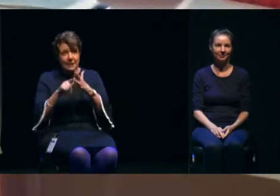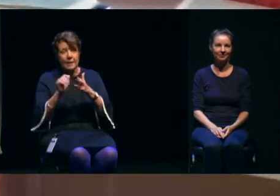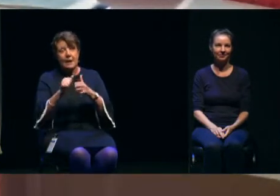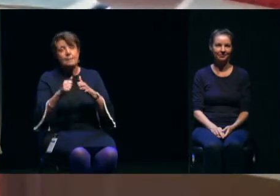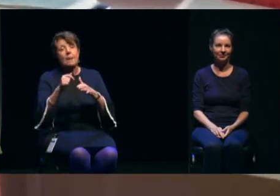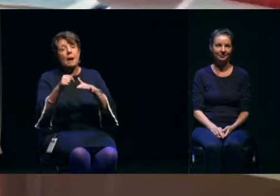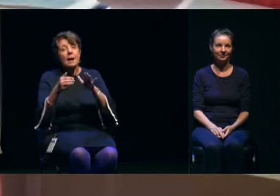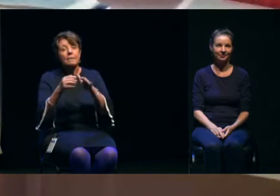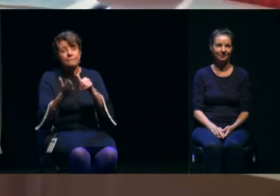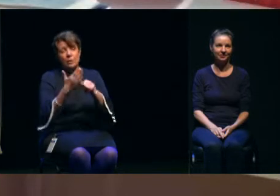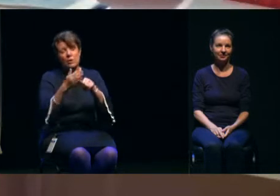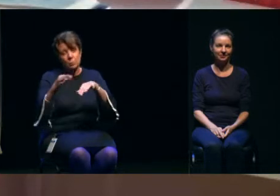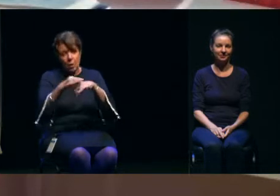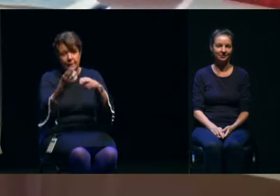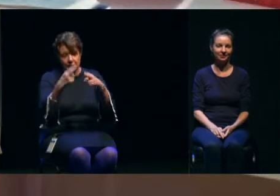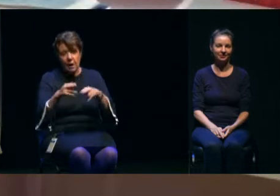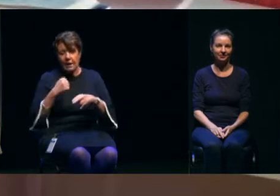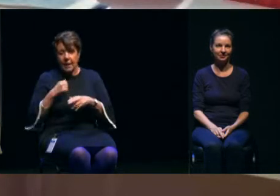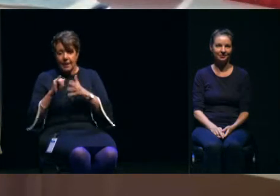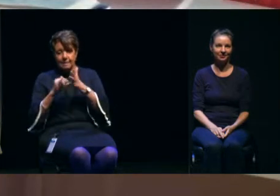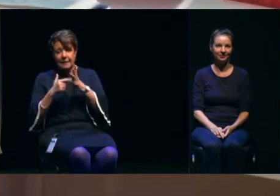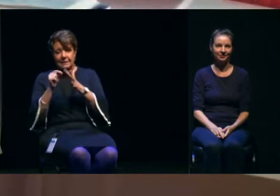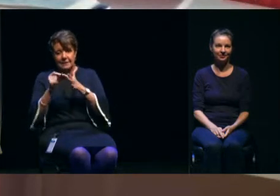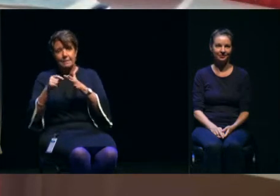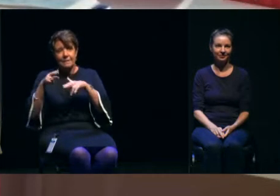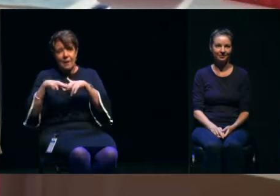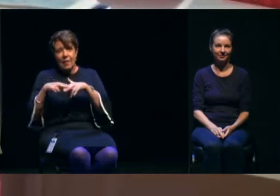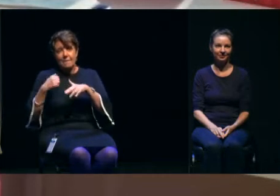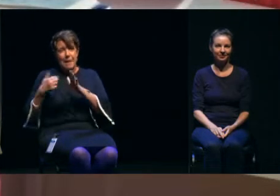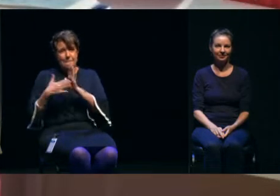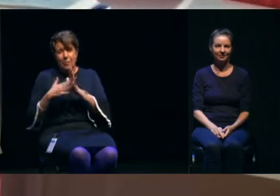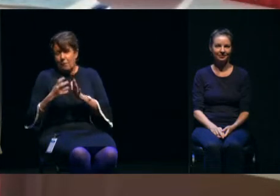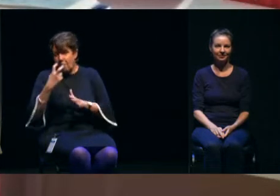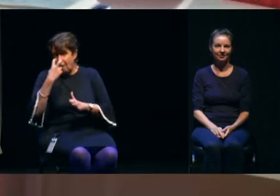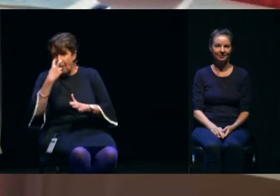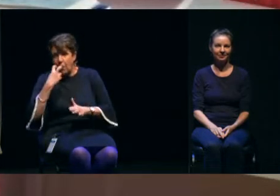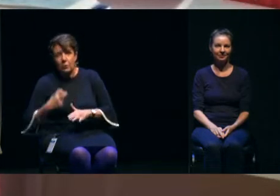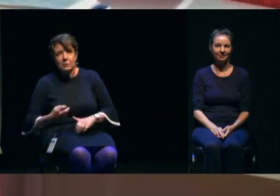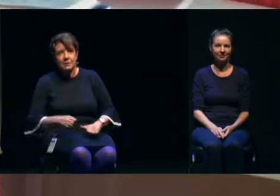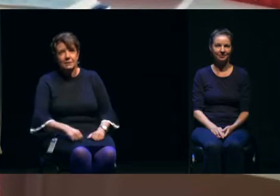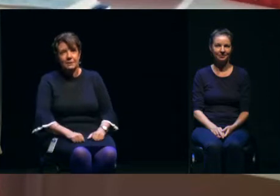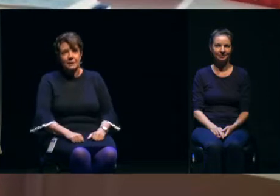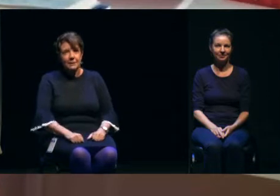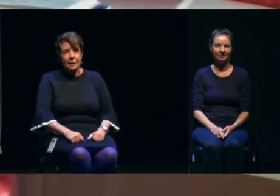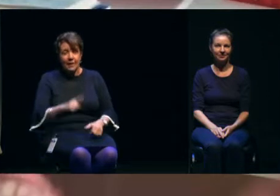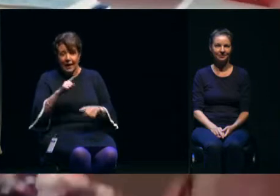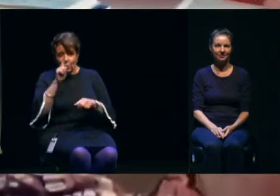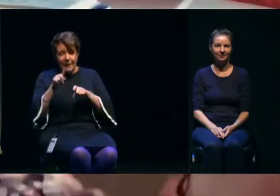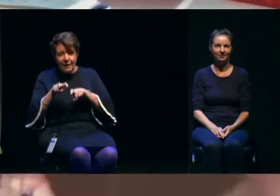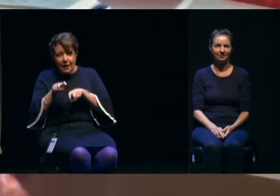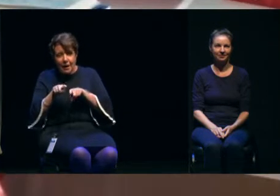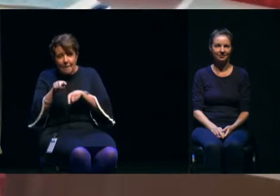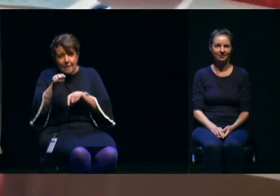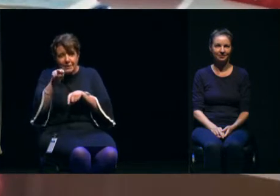my parents, my stepfather and my mother were ancient, to the point that they couldn't even climb the stairs to get